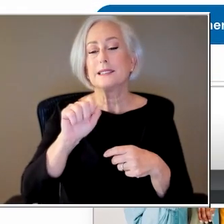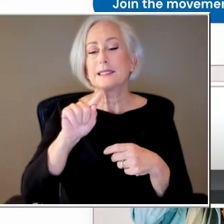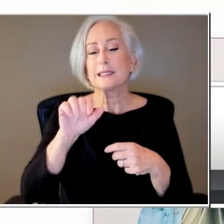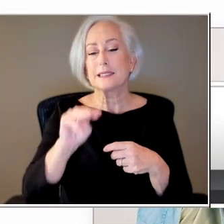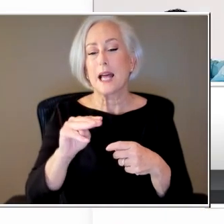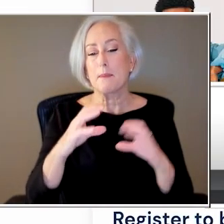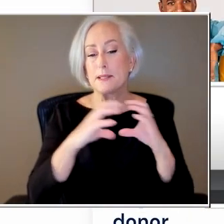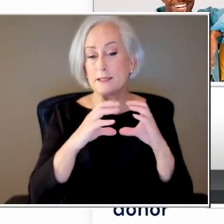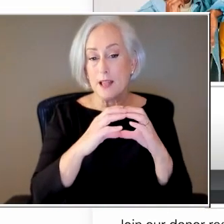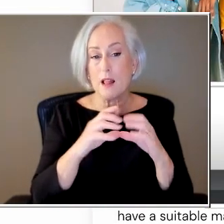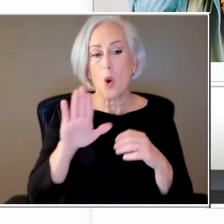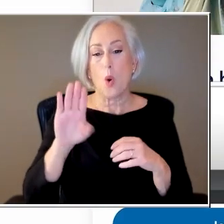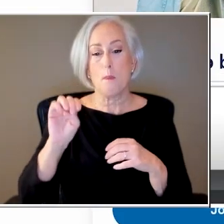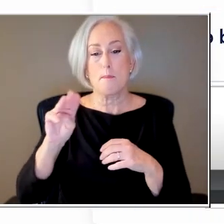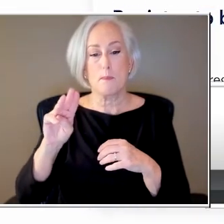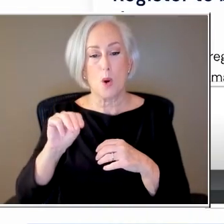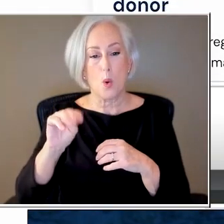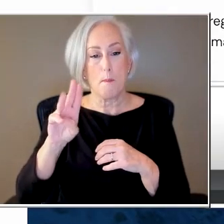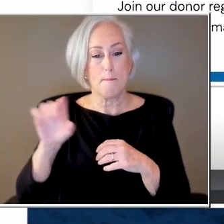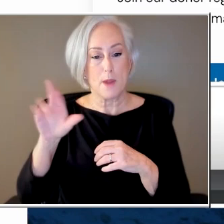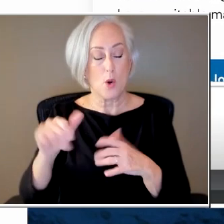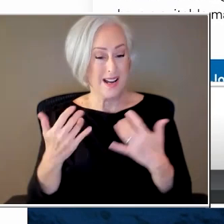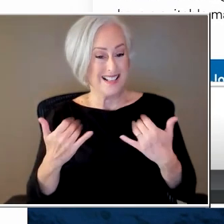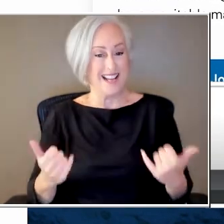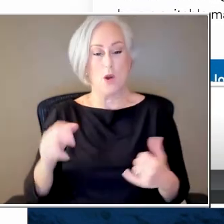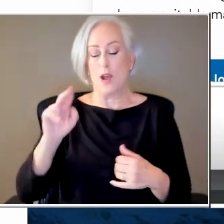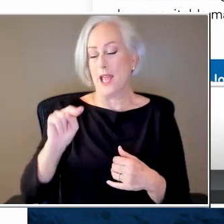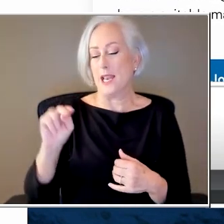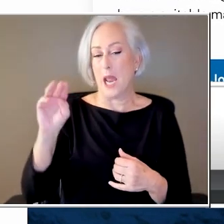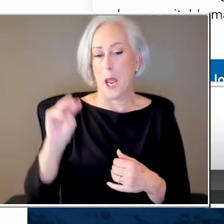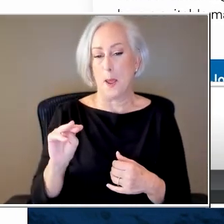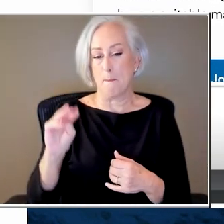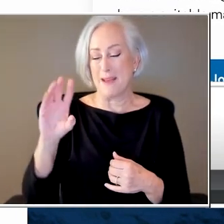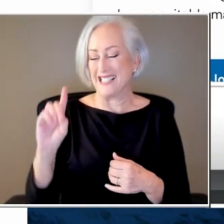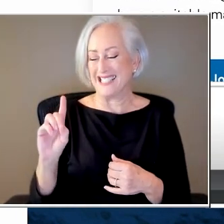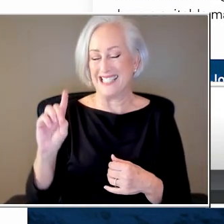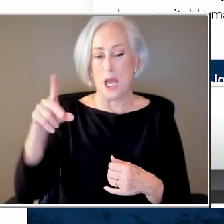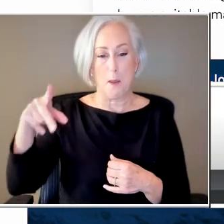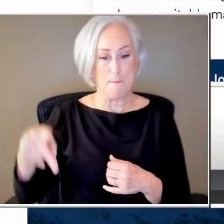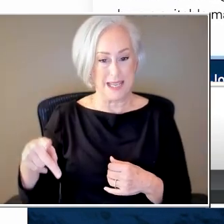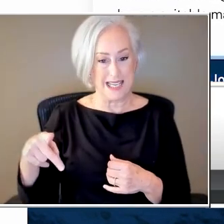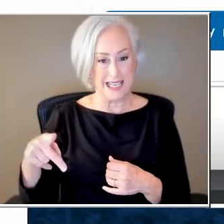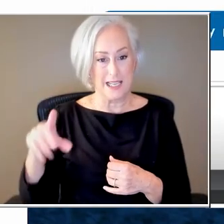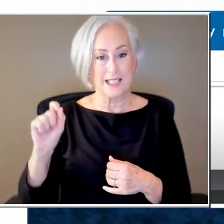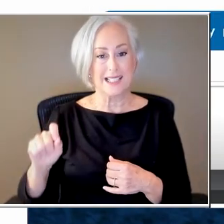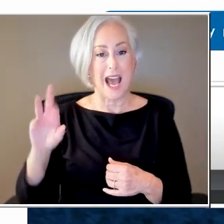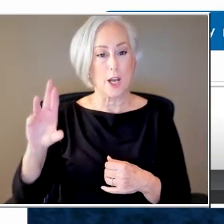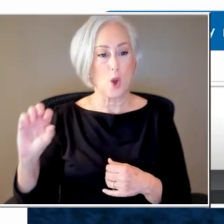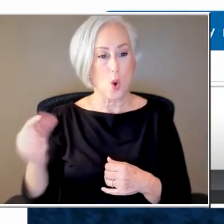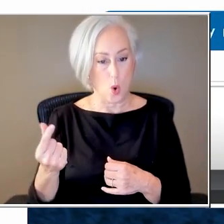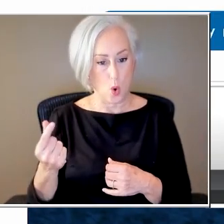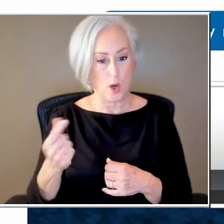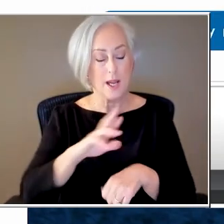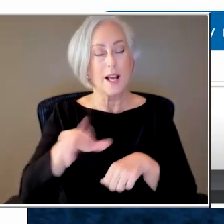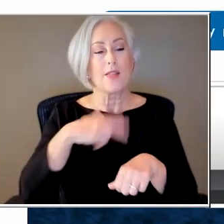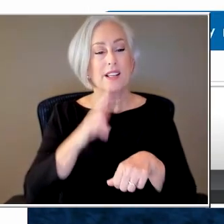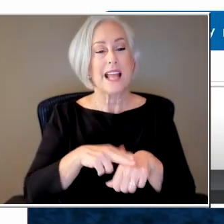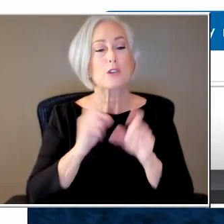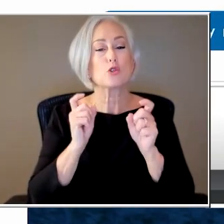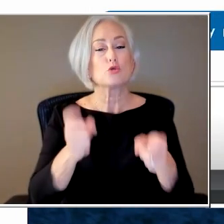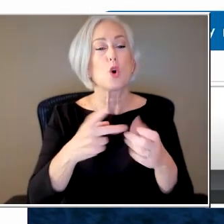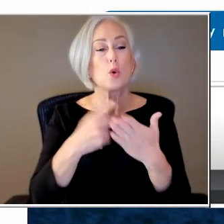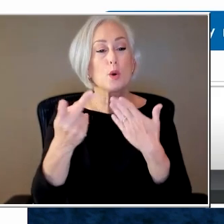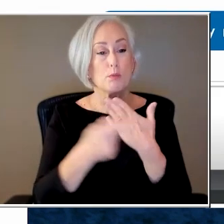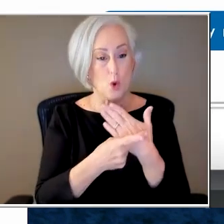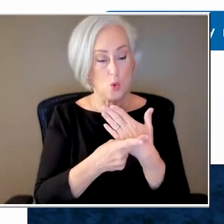to be called Be the Match. Now it is called NMDP, the National Marrow Donor Program. Dr. McGurk, signing up on the website,